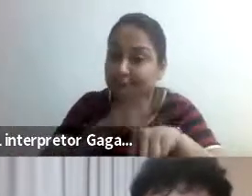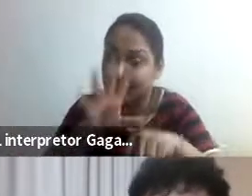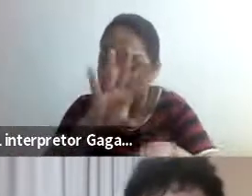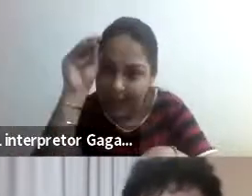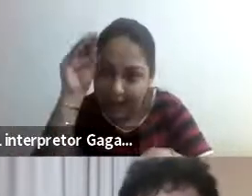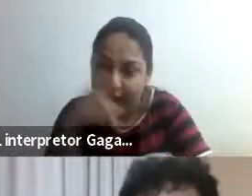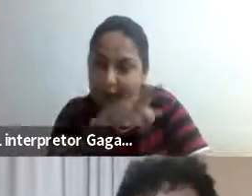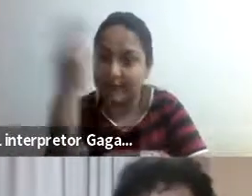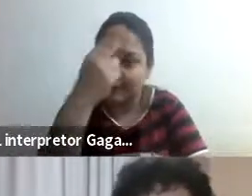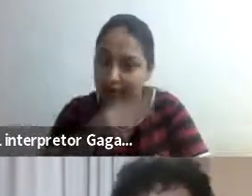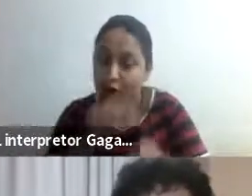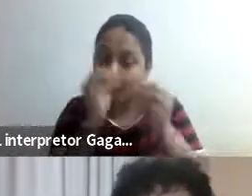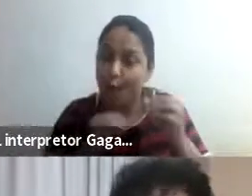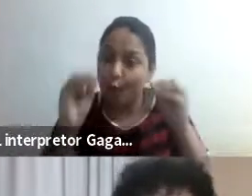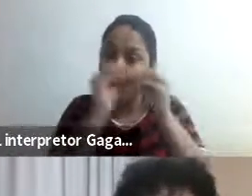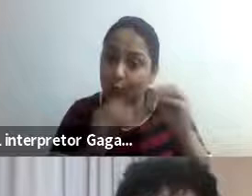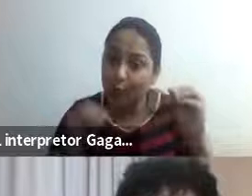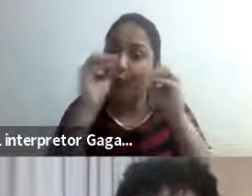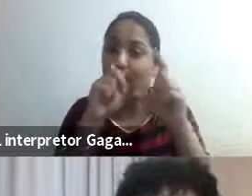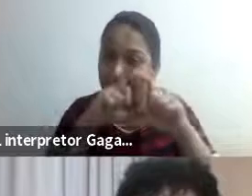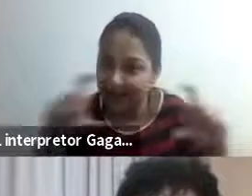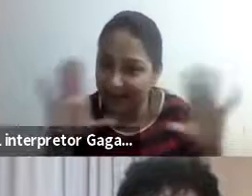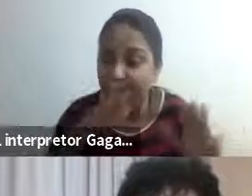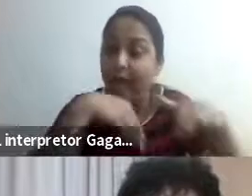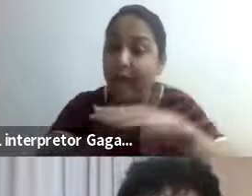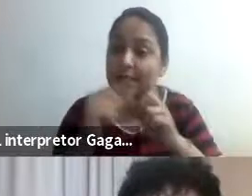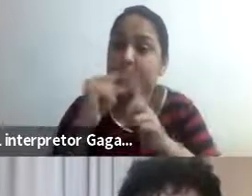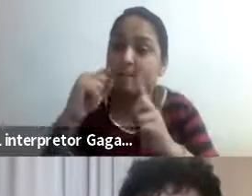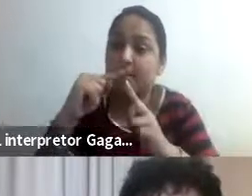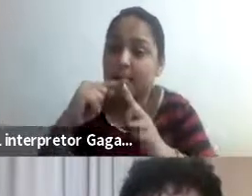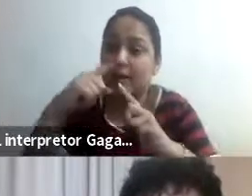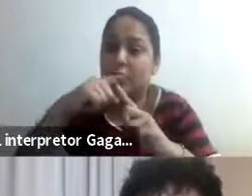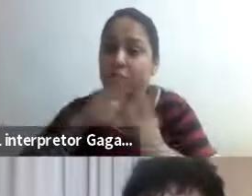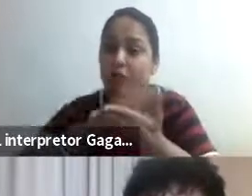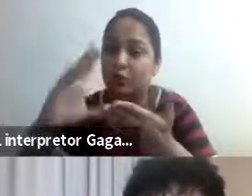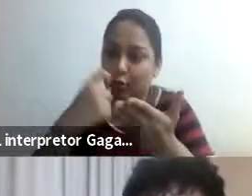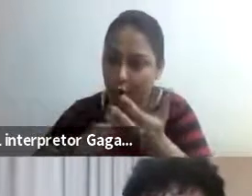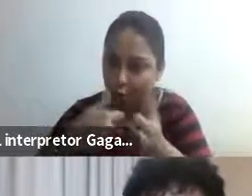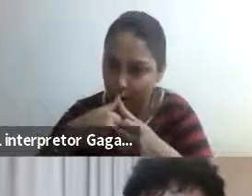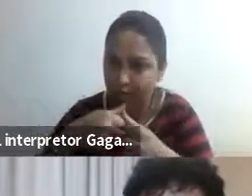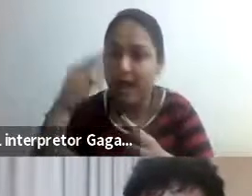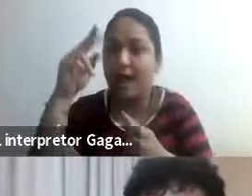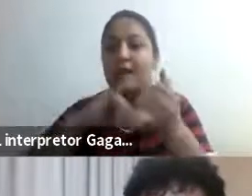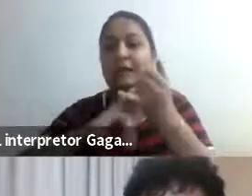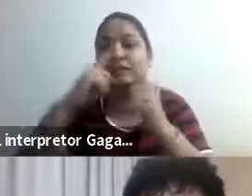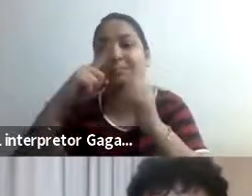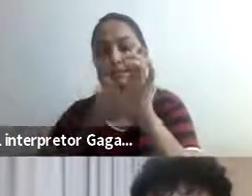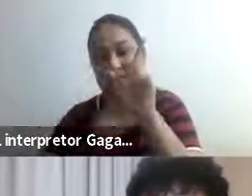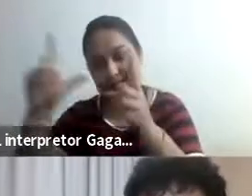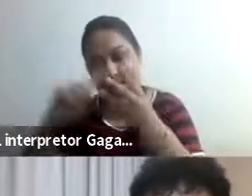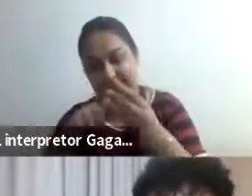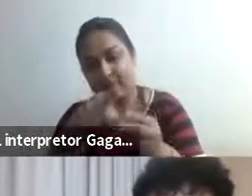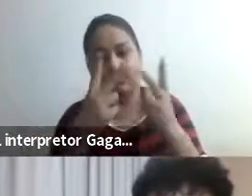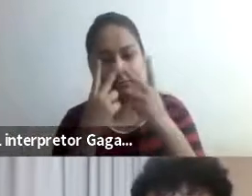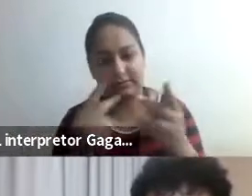you notice interesting ways in which she incorporates Pithora styles. Like, for example, the saddle that the mahout is sitting on, it looks a lot like